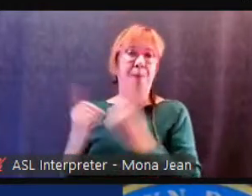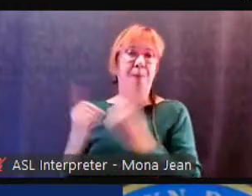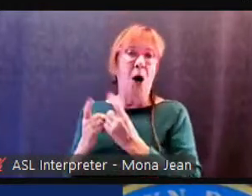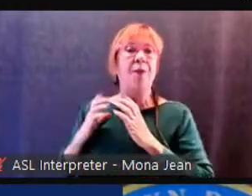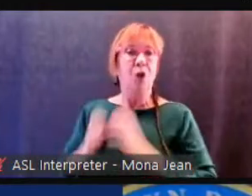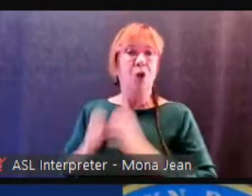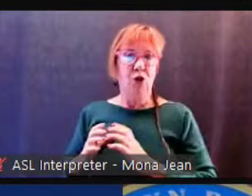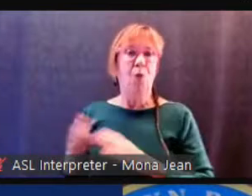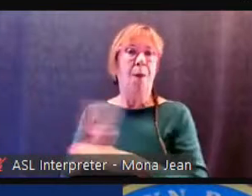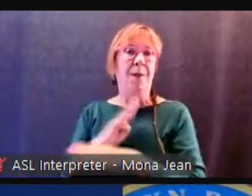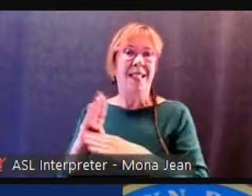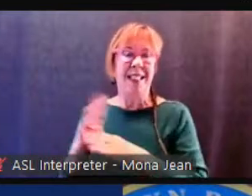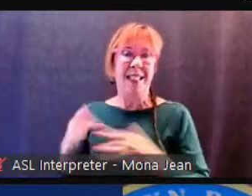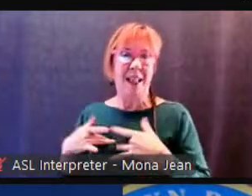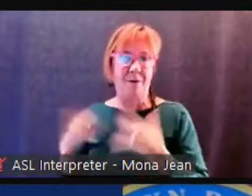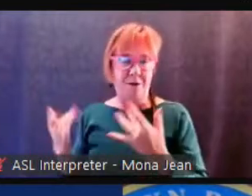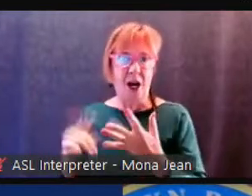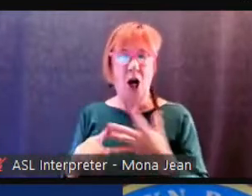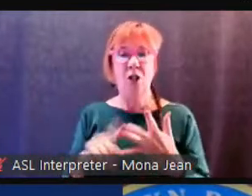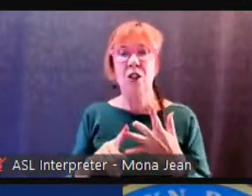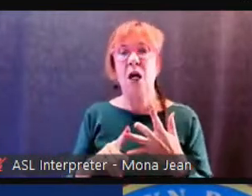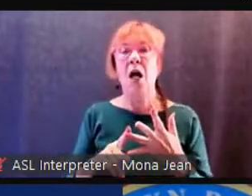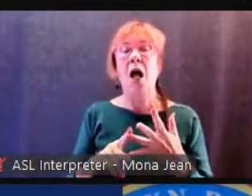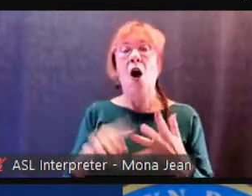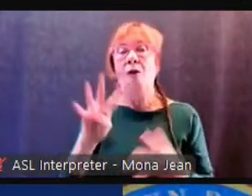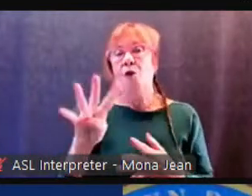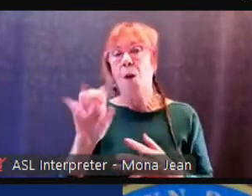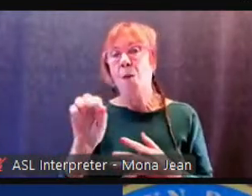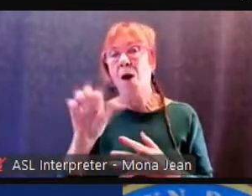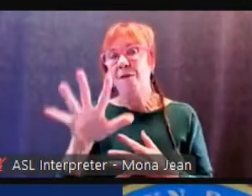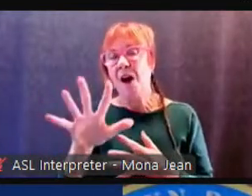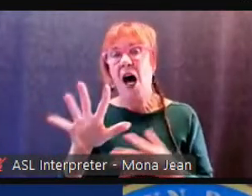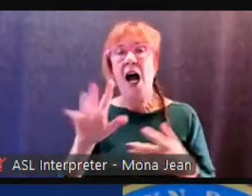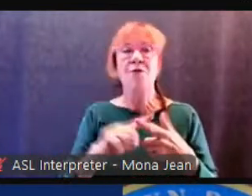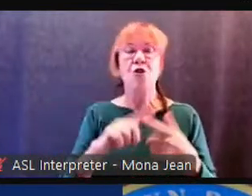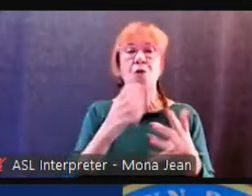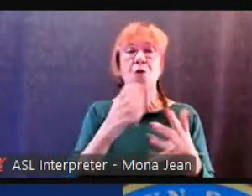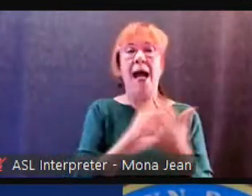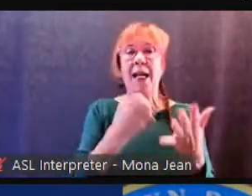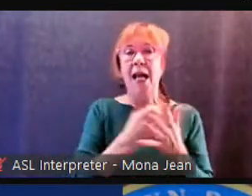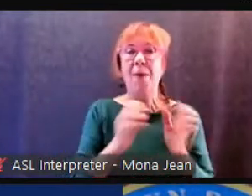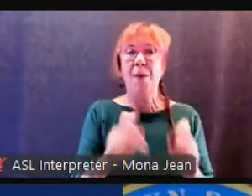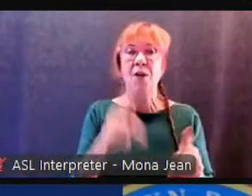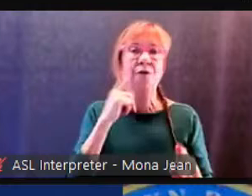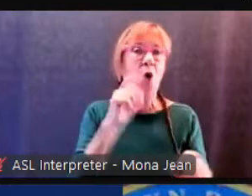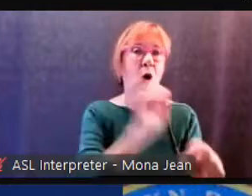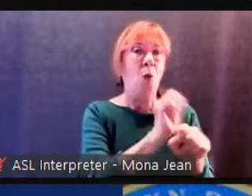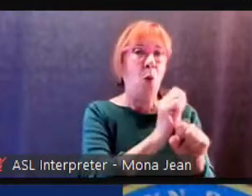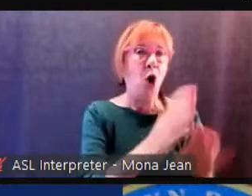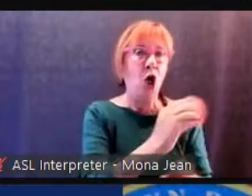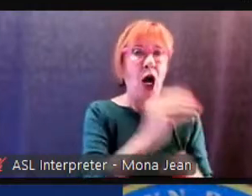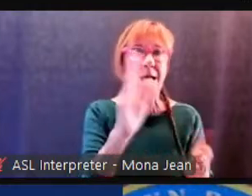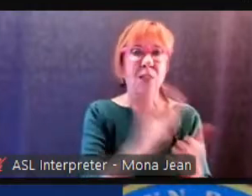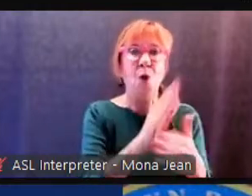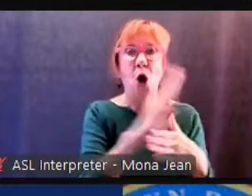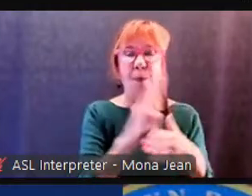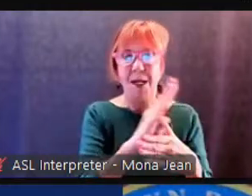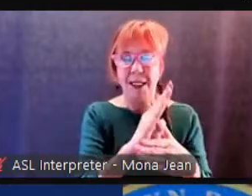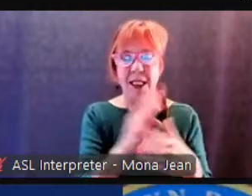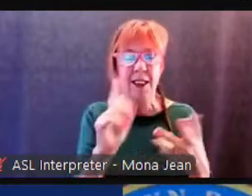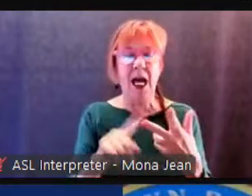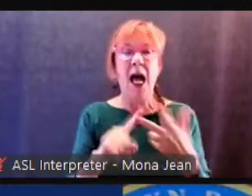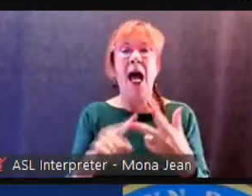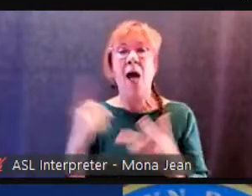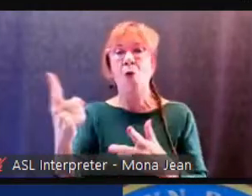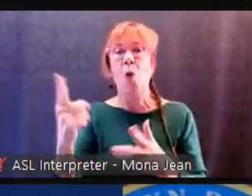Fund, $4.5 million to the Department of Economic Opportunity for the Worker and Small Business Relief Funds, and $1